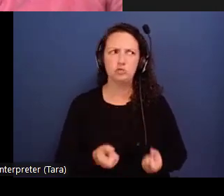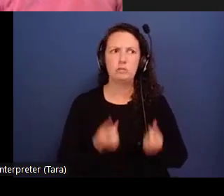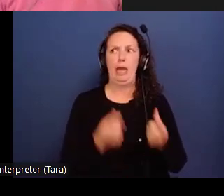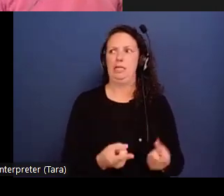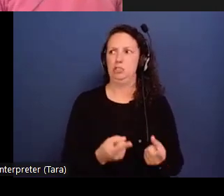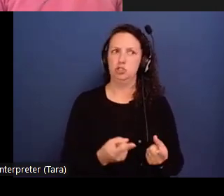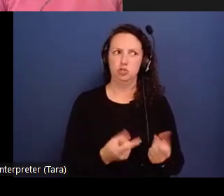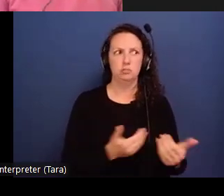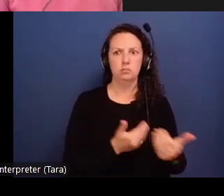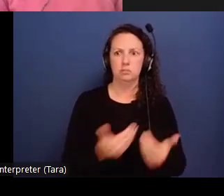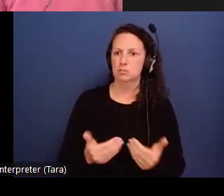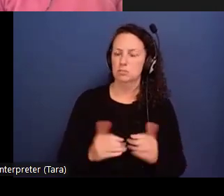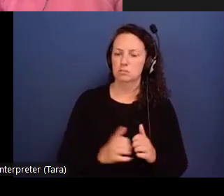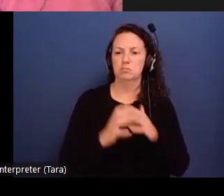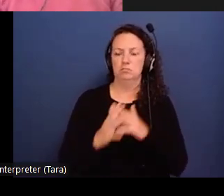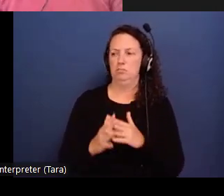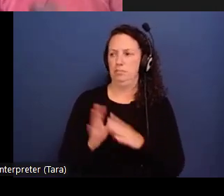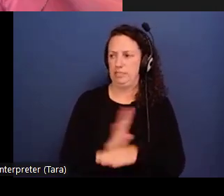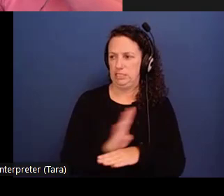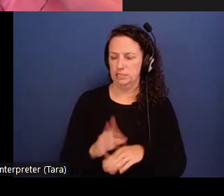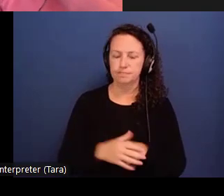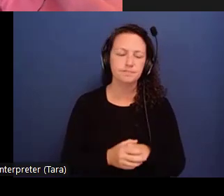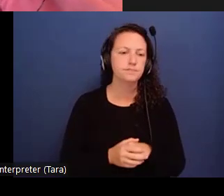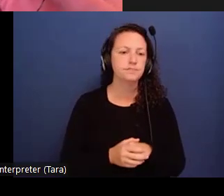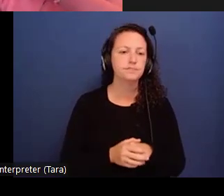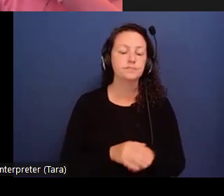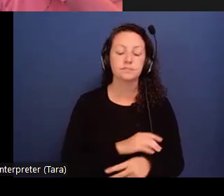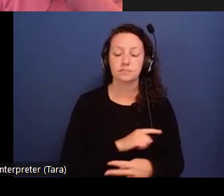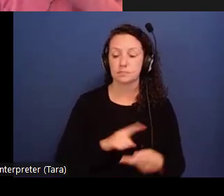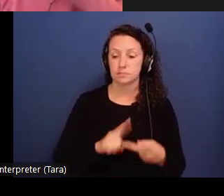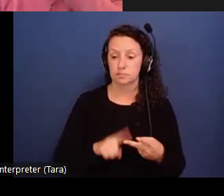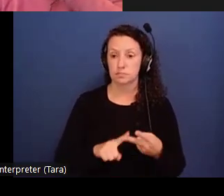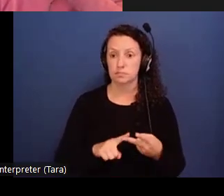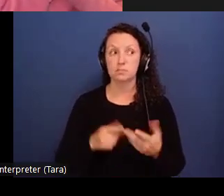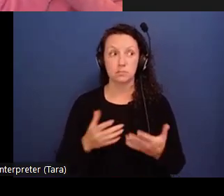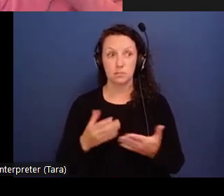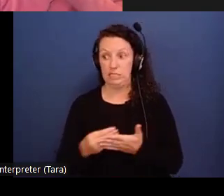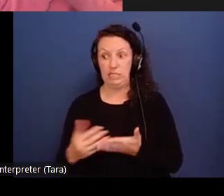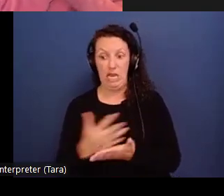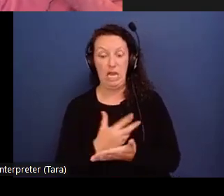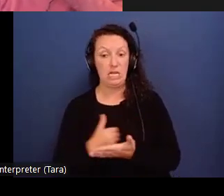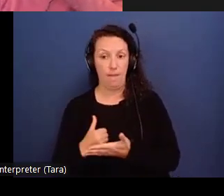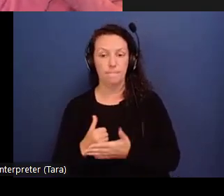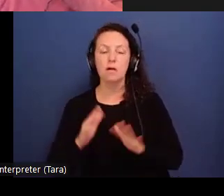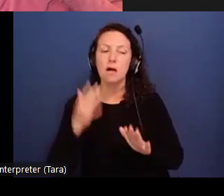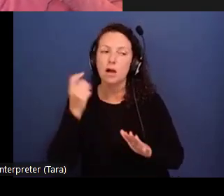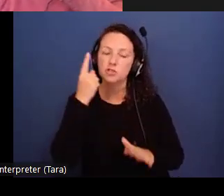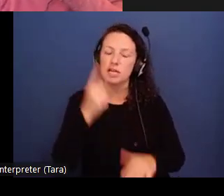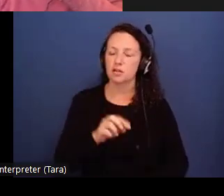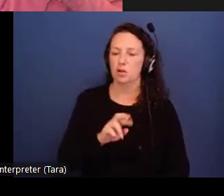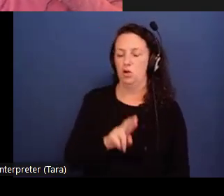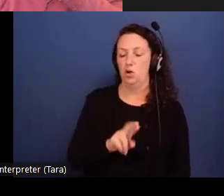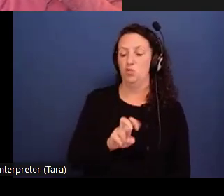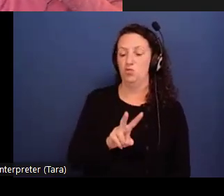question is, I think, related to when I make an income, which is different from revenue. When I make